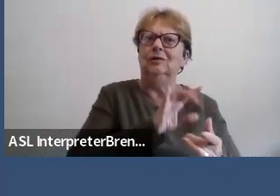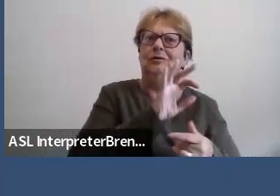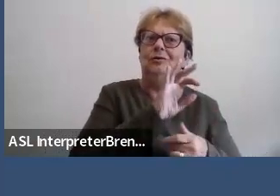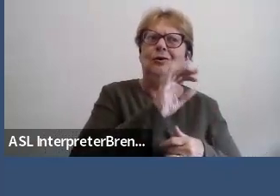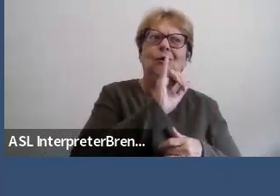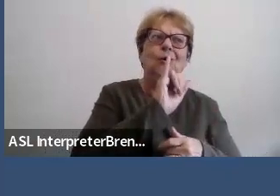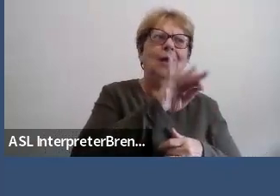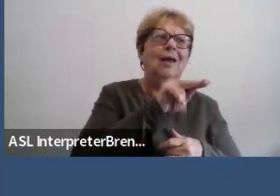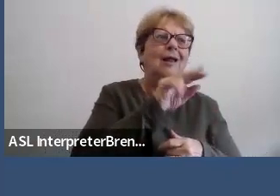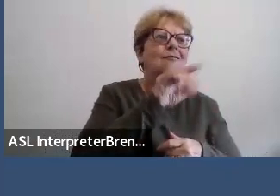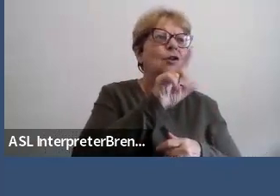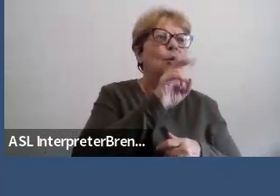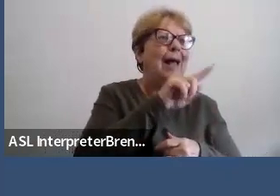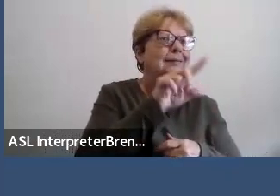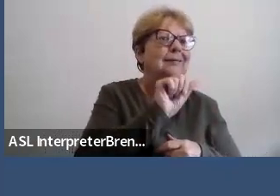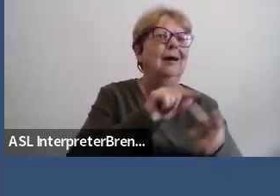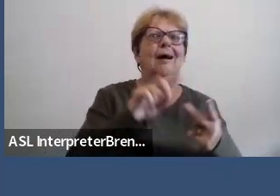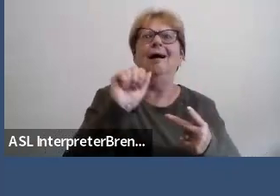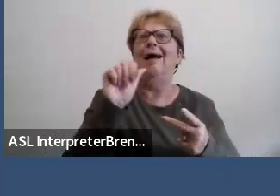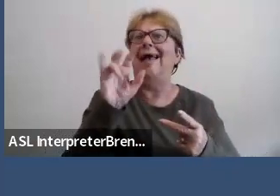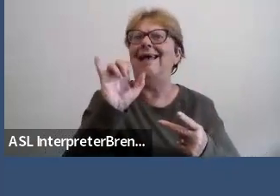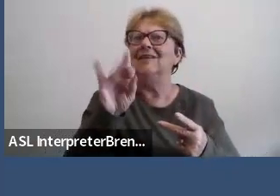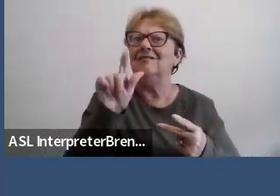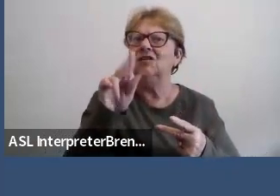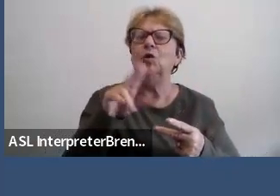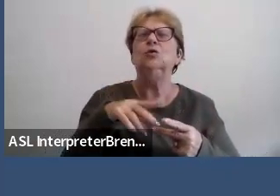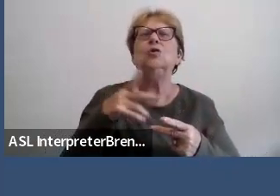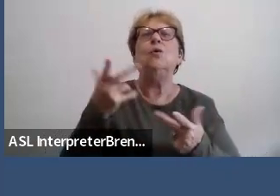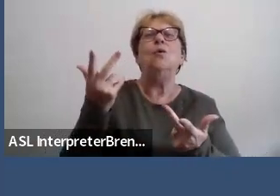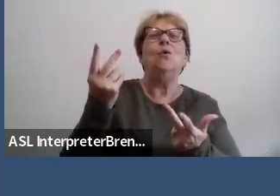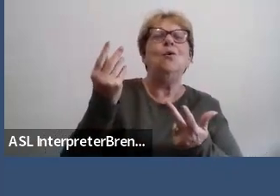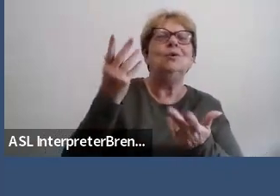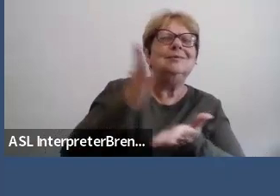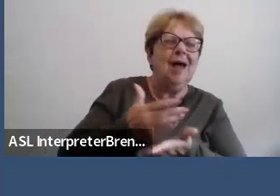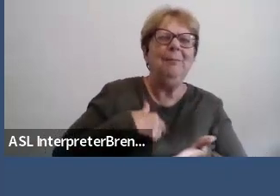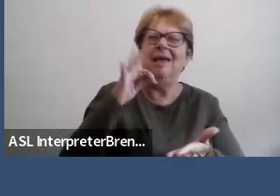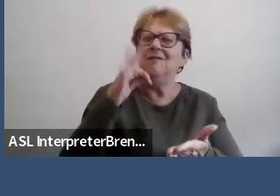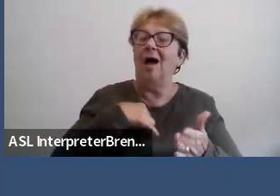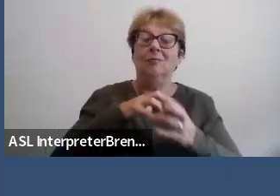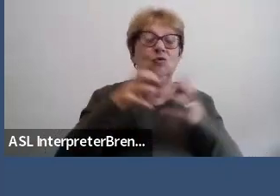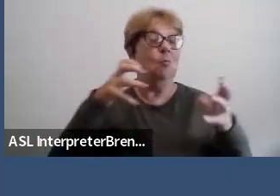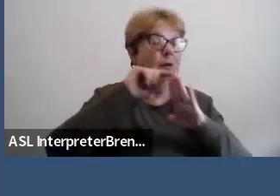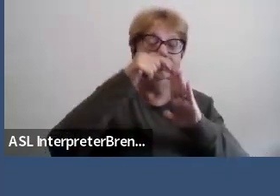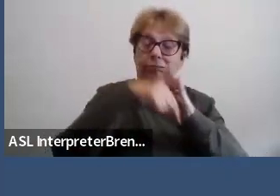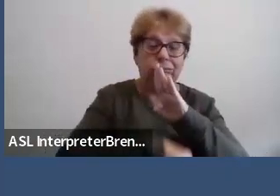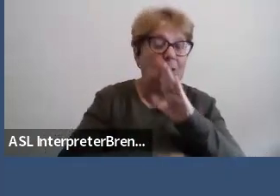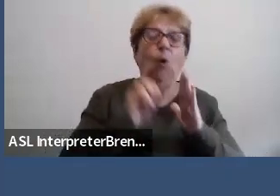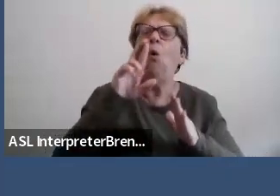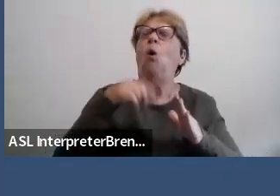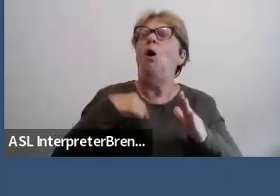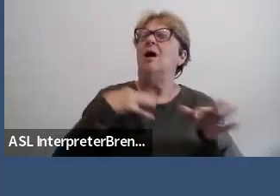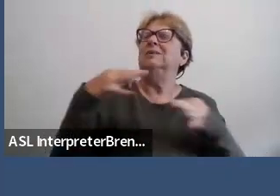avian flu. So stop me if I'm getting too much in the weeds or if I'm explaining things you already know.